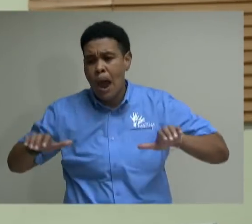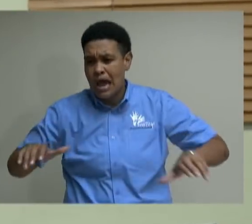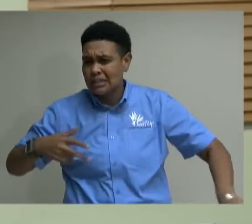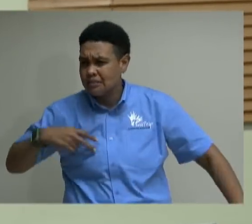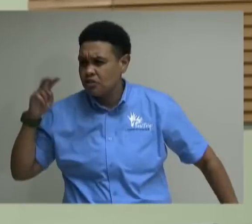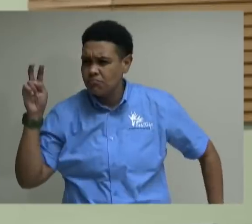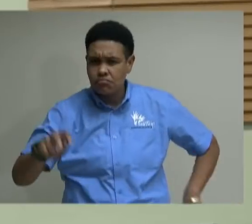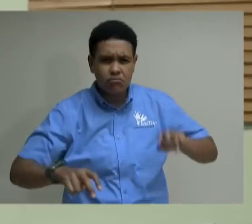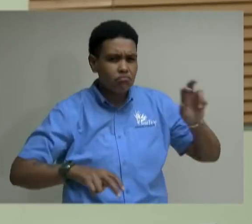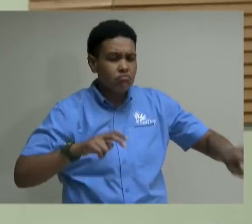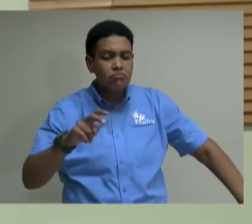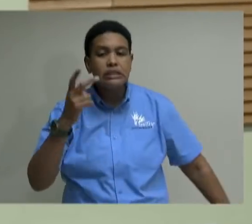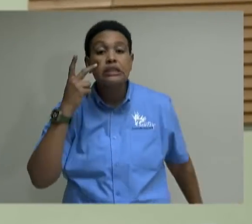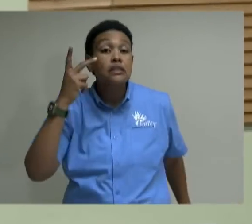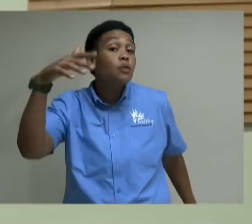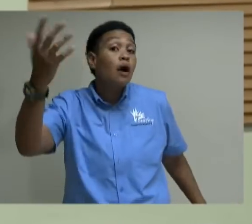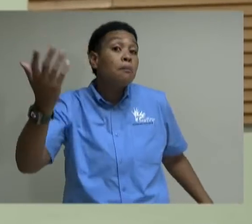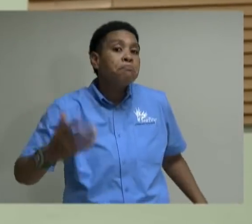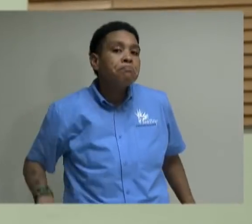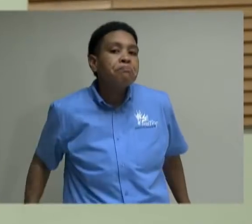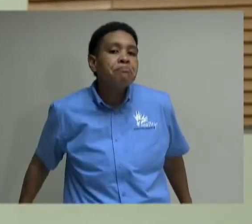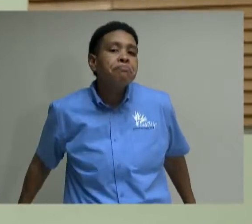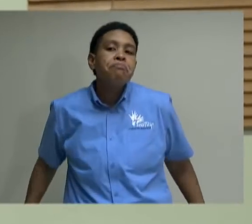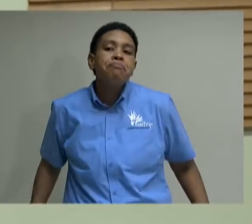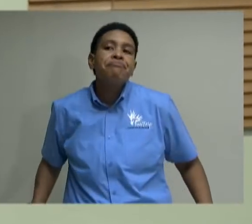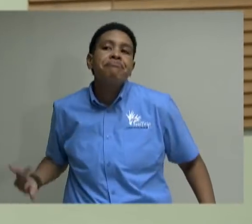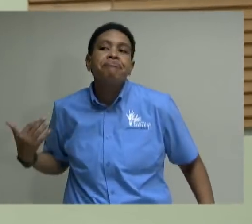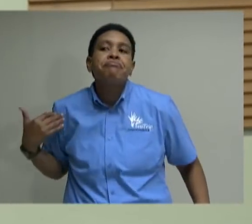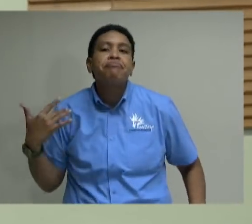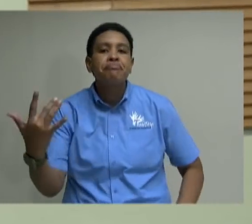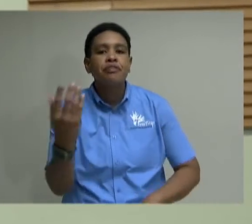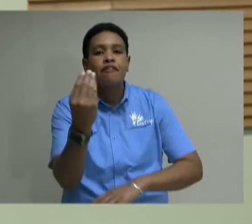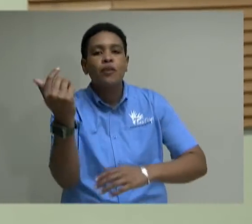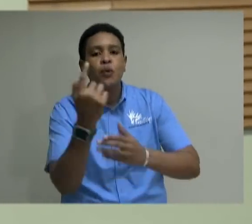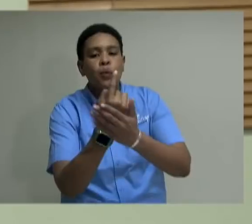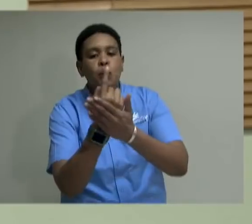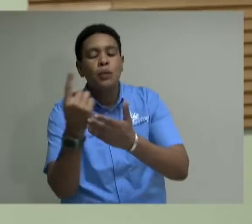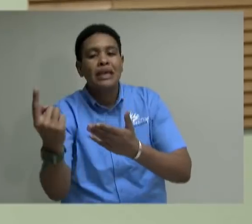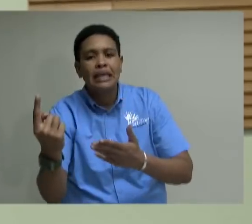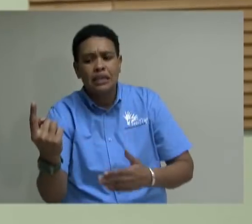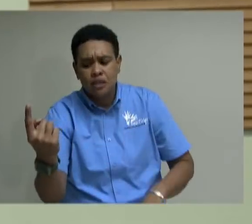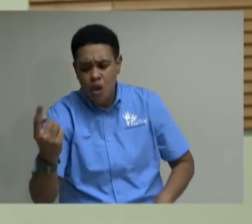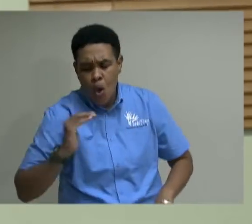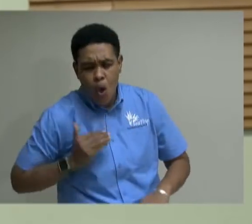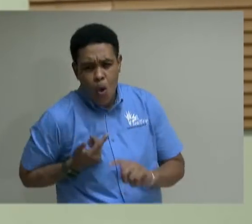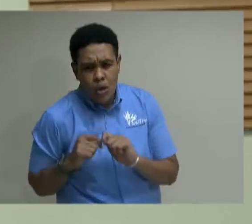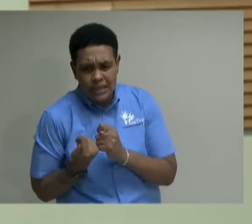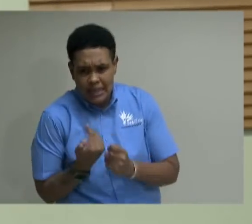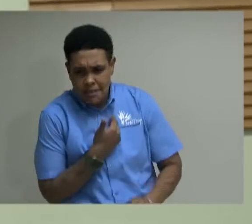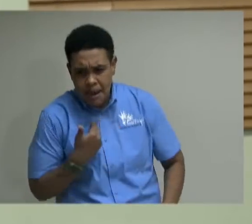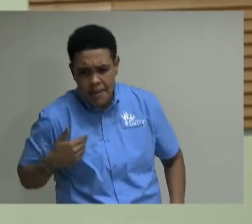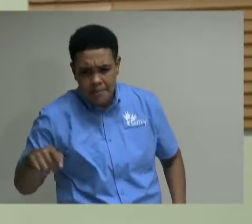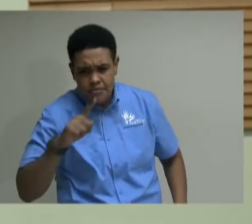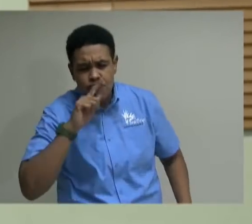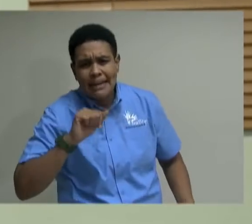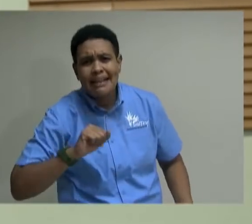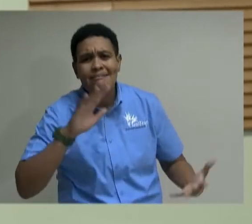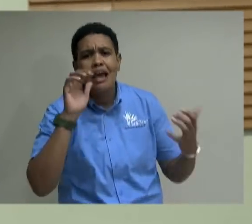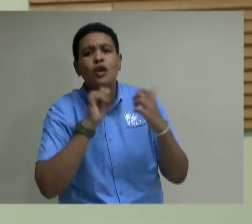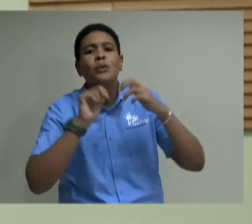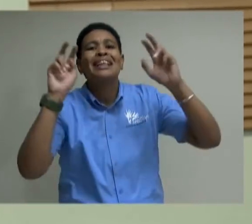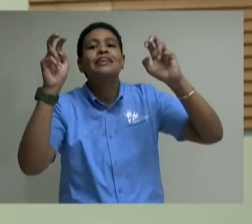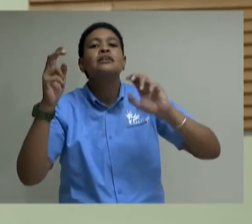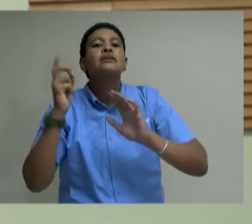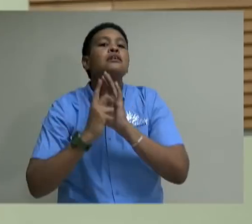we have been doing over the last couple of weeks, our team members have been faced with the issue